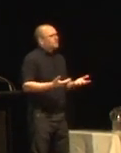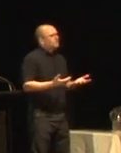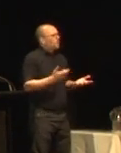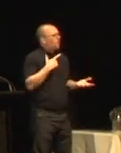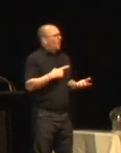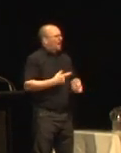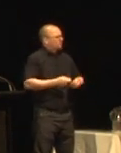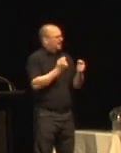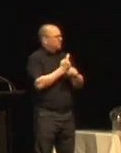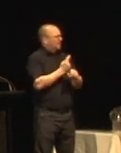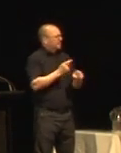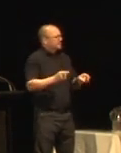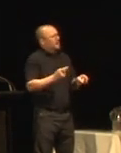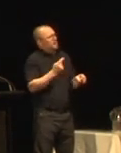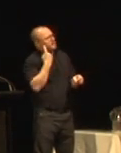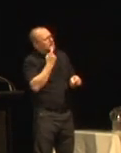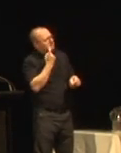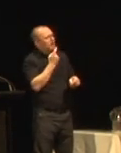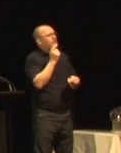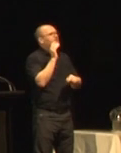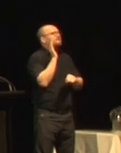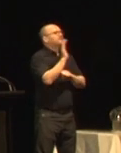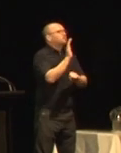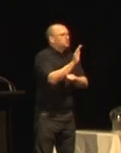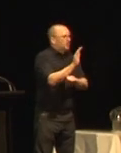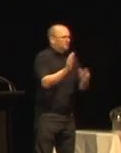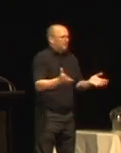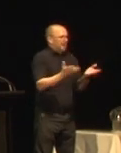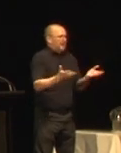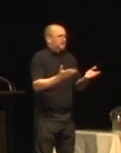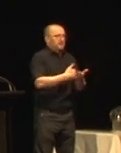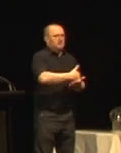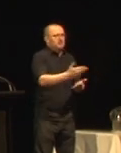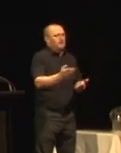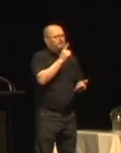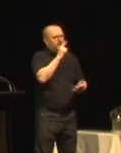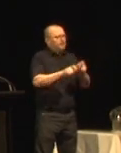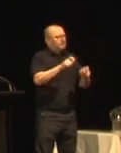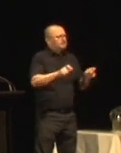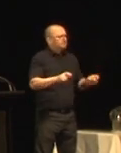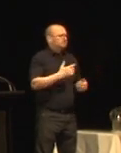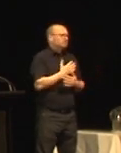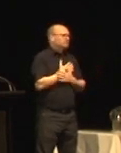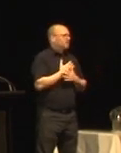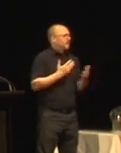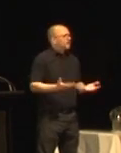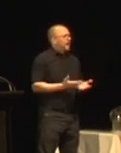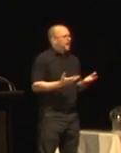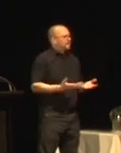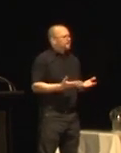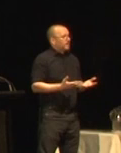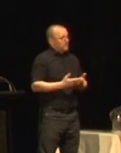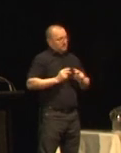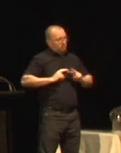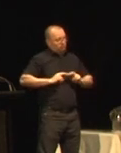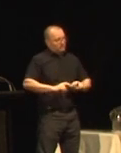future and play. You know, play. We're hardwired for play. And a lot of research says that when you're trying to solve a difficult problem,